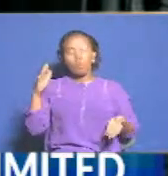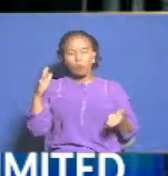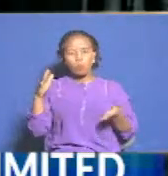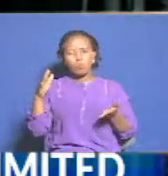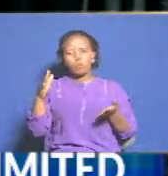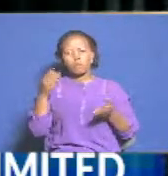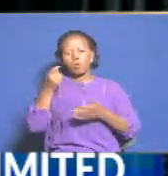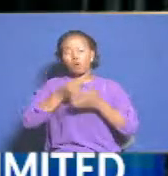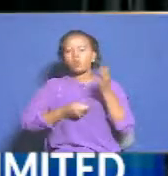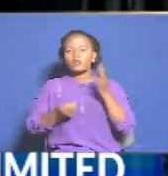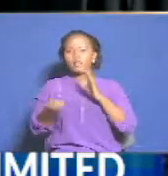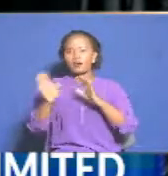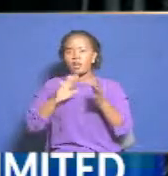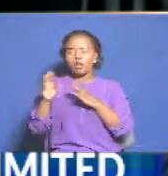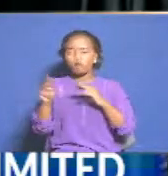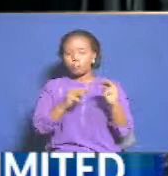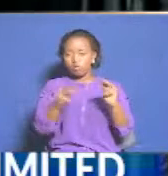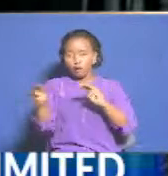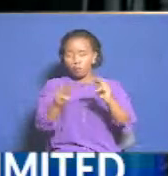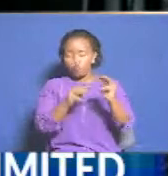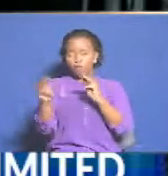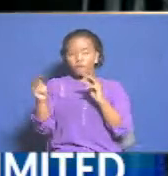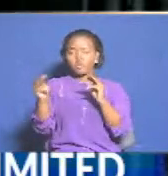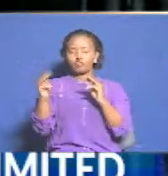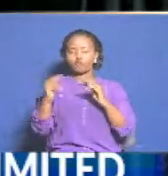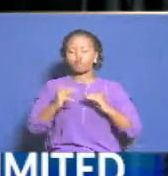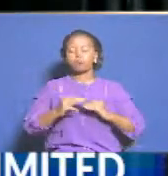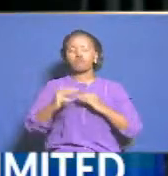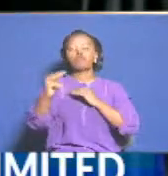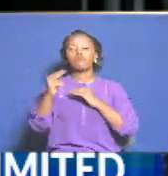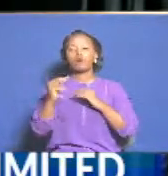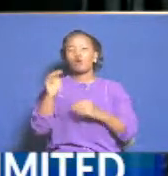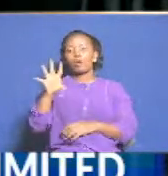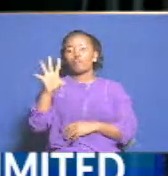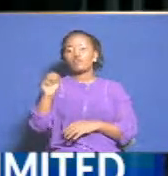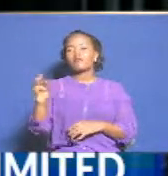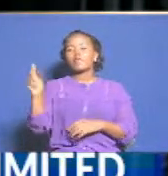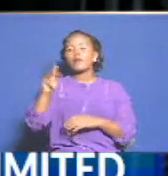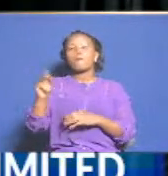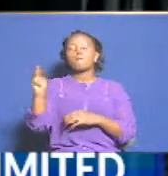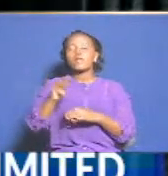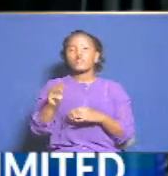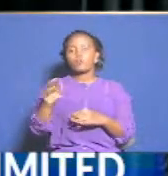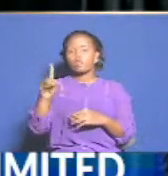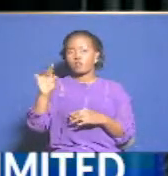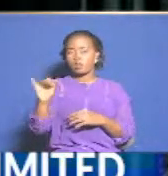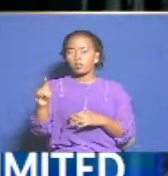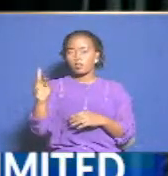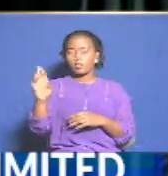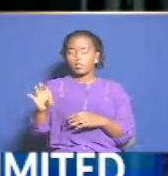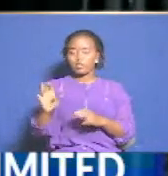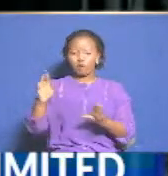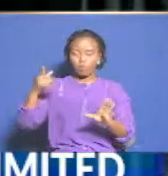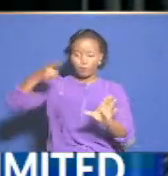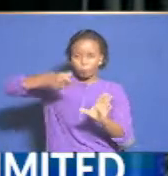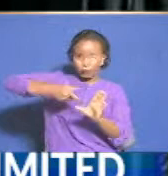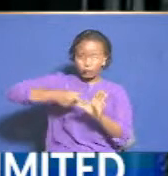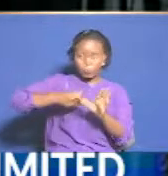the movement of over 50 million liters of fuel between this port city of